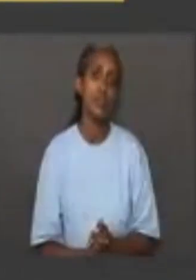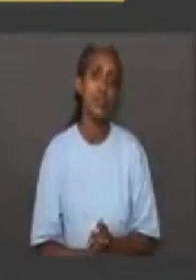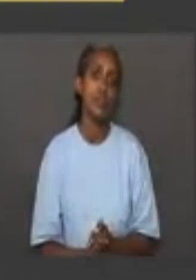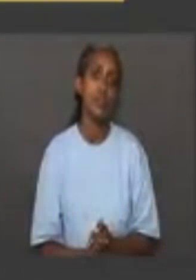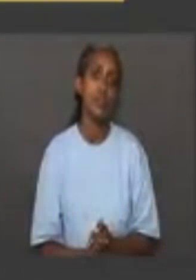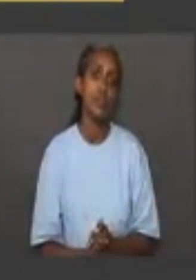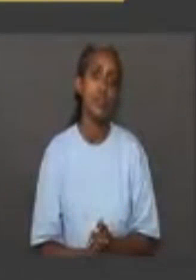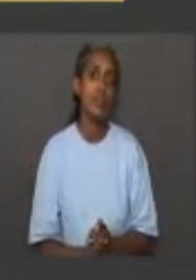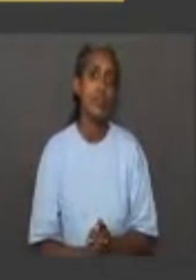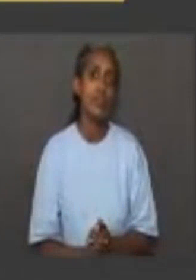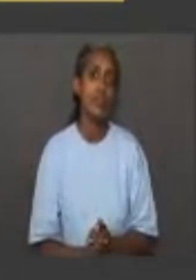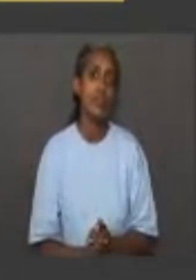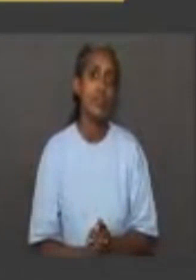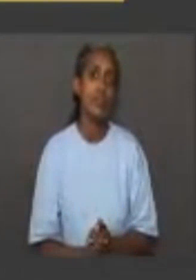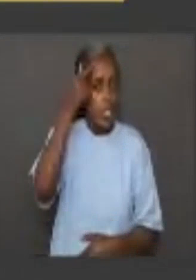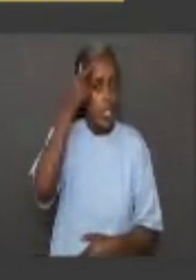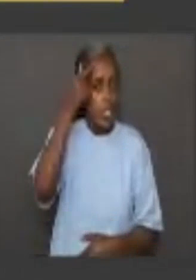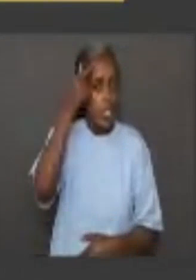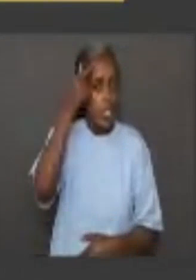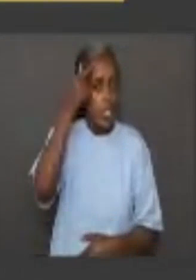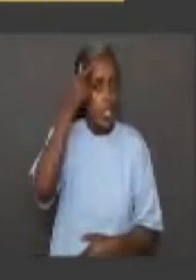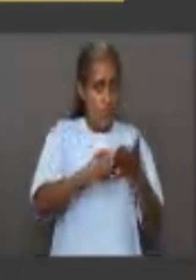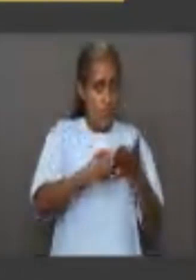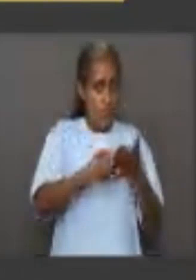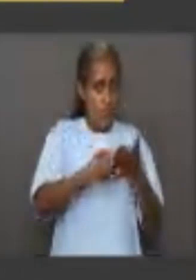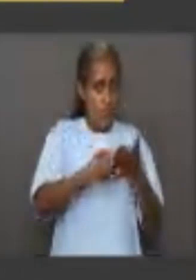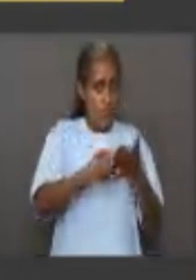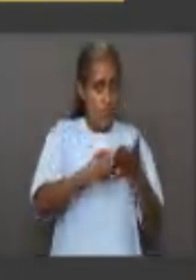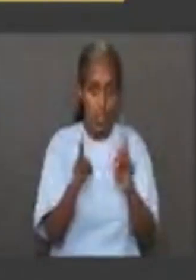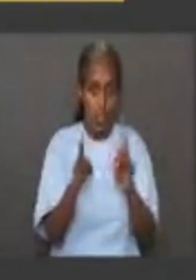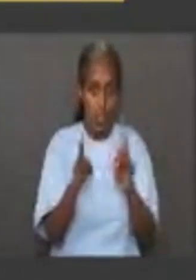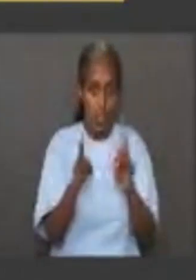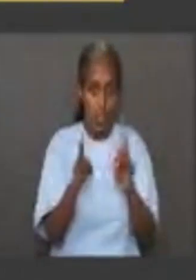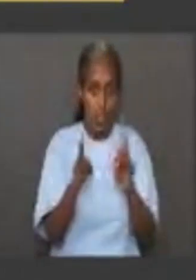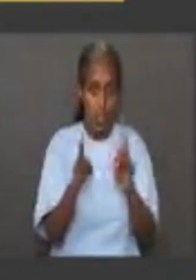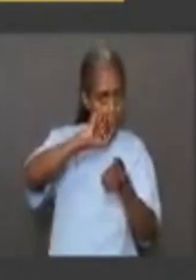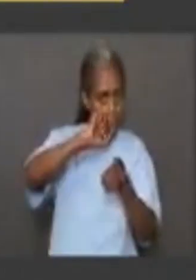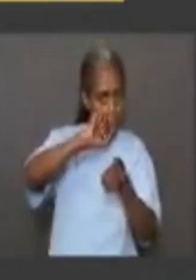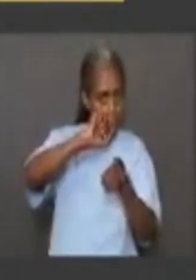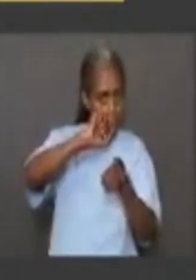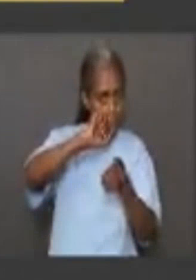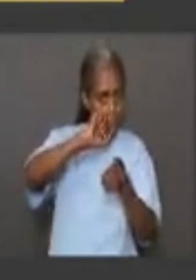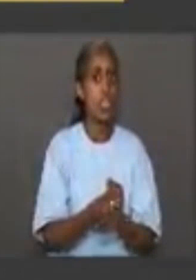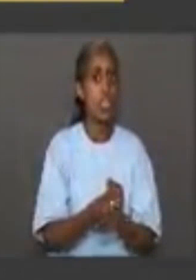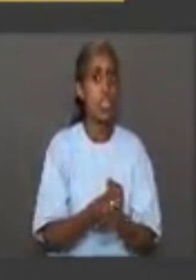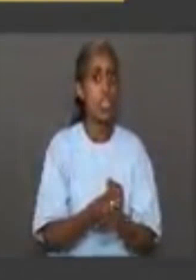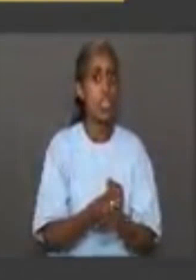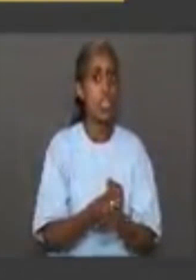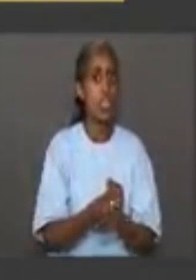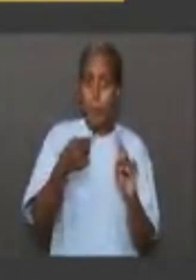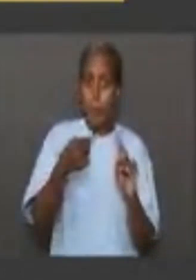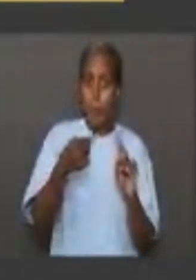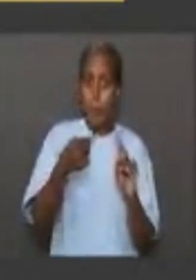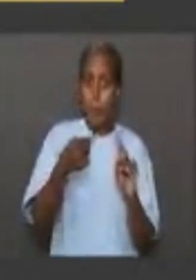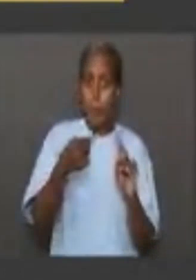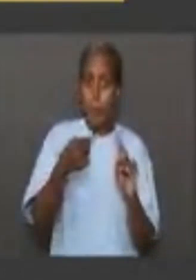We can see that the value of f of x changes from positive to